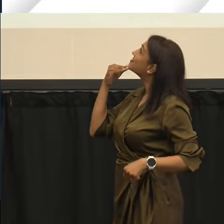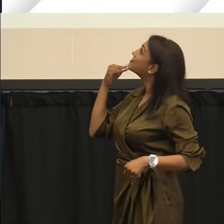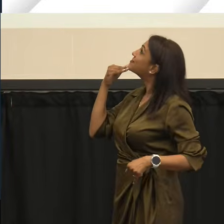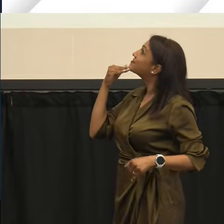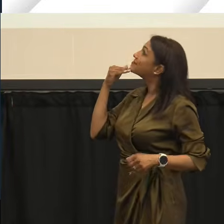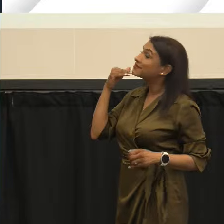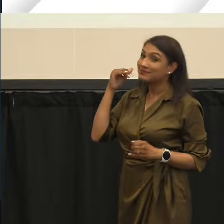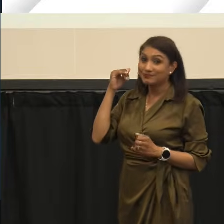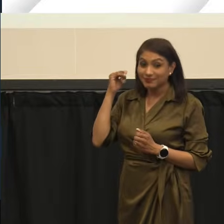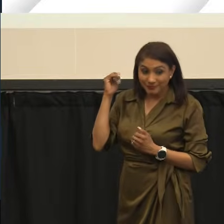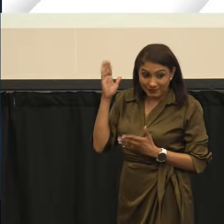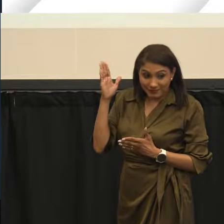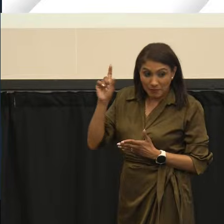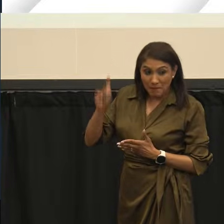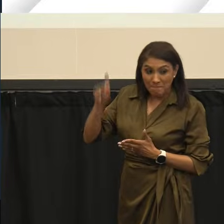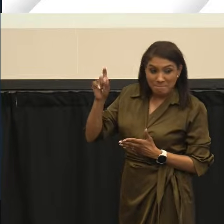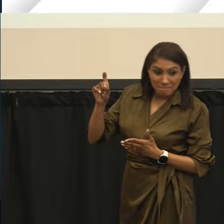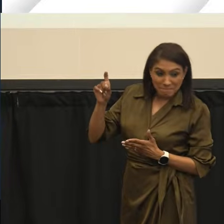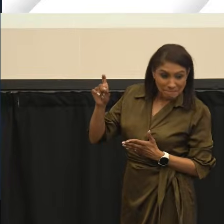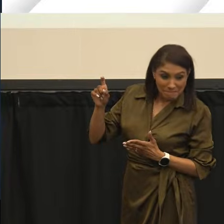to...